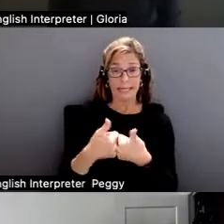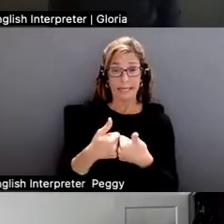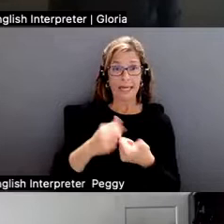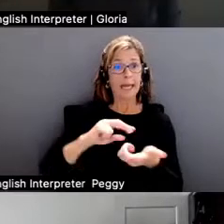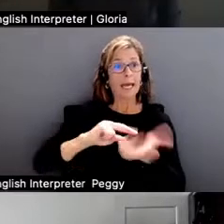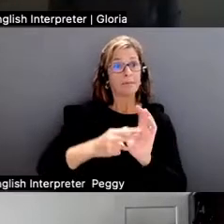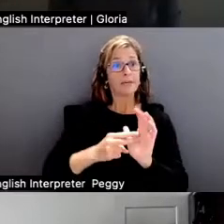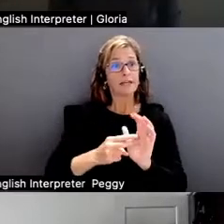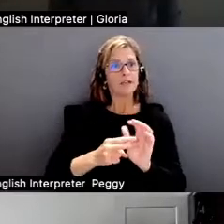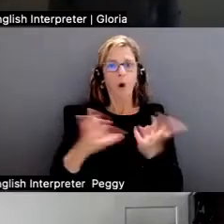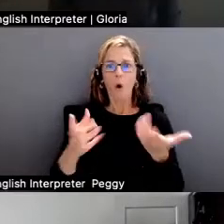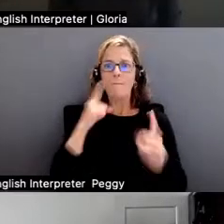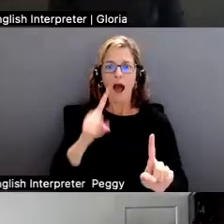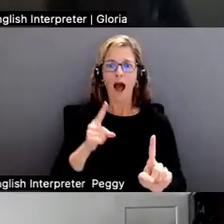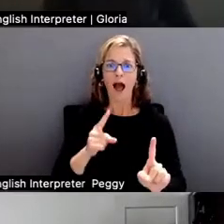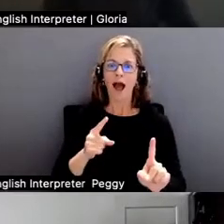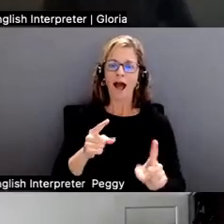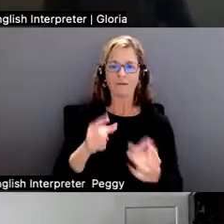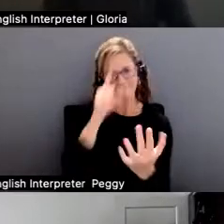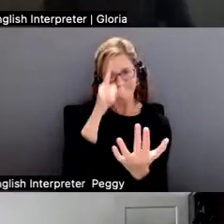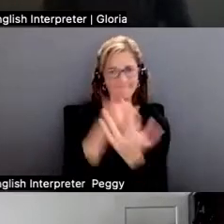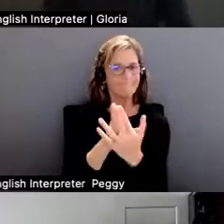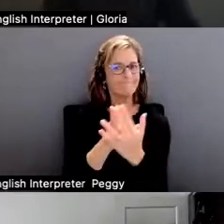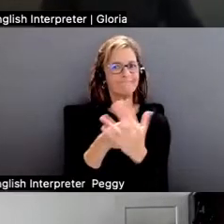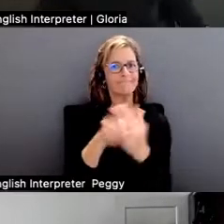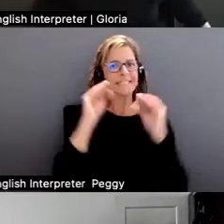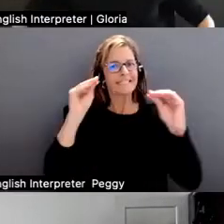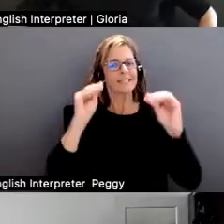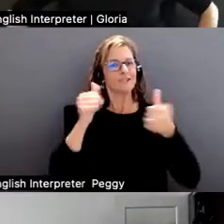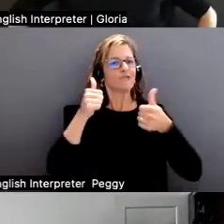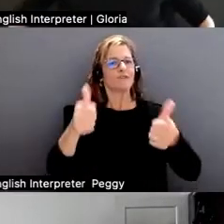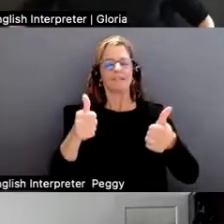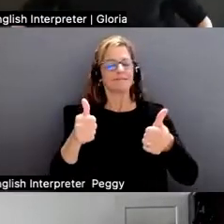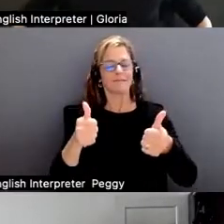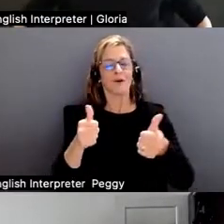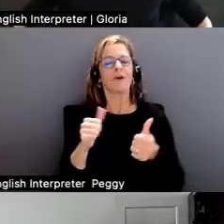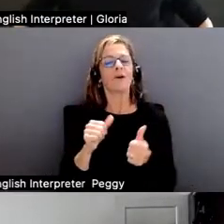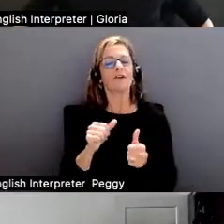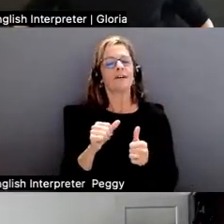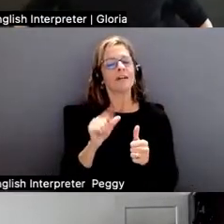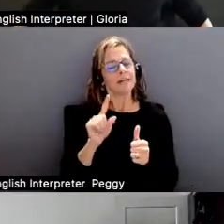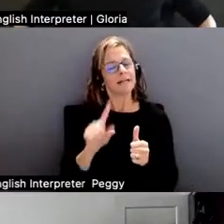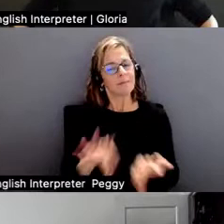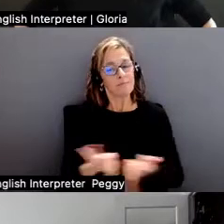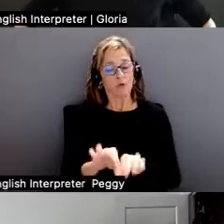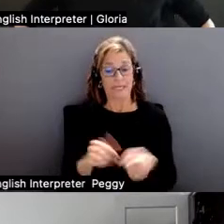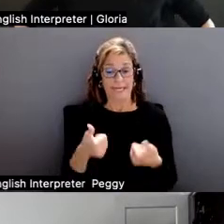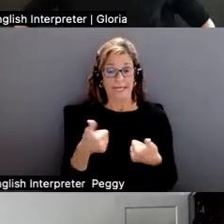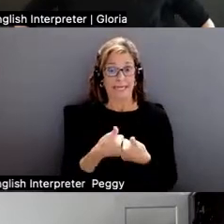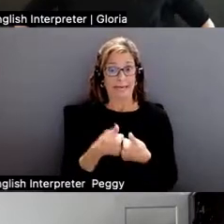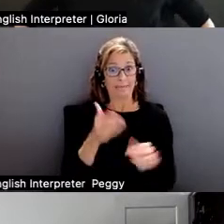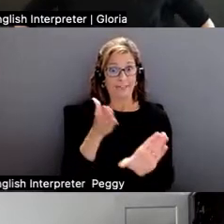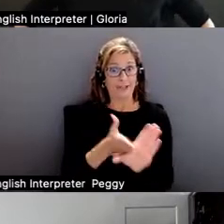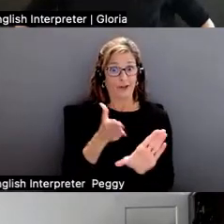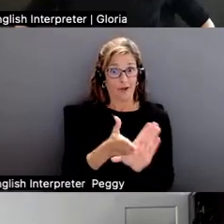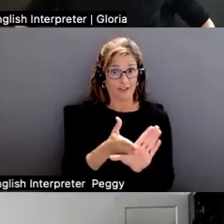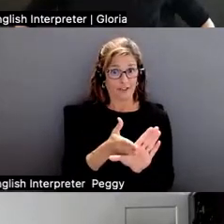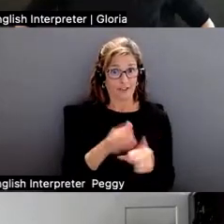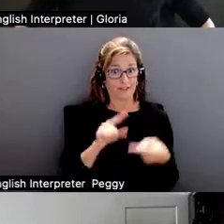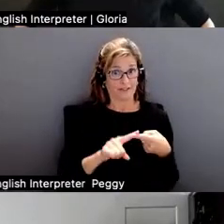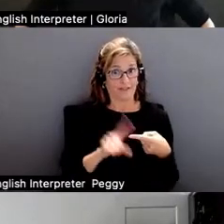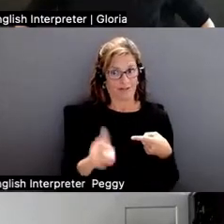teachable moment. Unless you consider and understand both the gaming psychology at play that we talked about earlier,